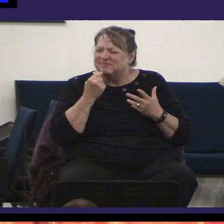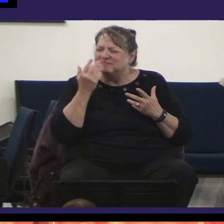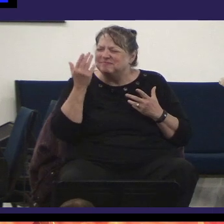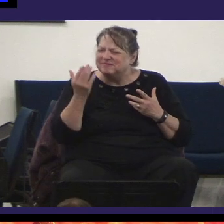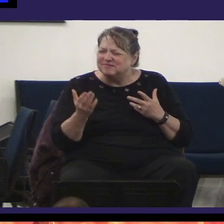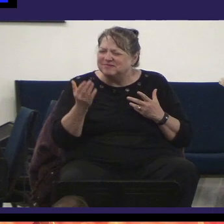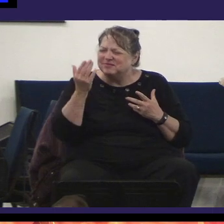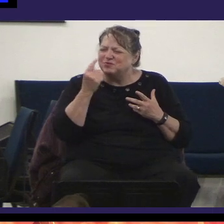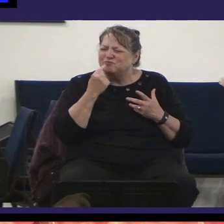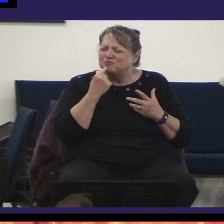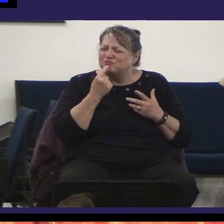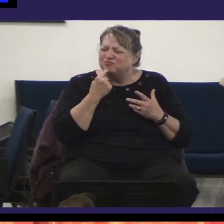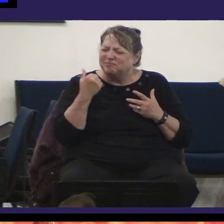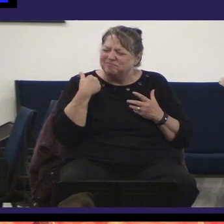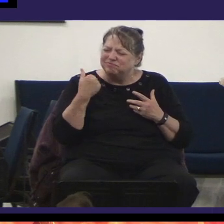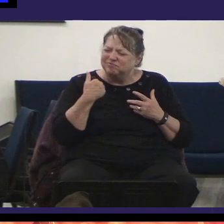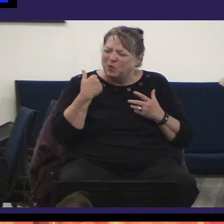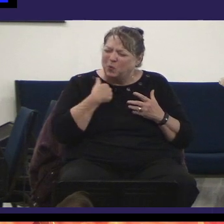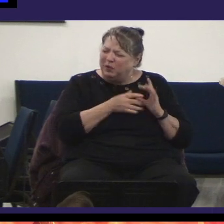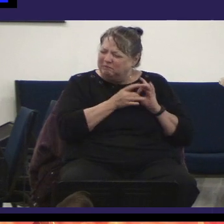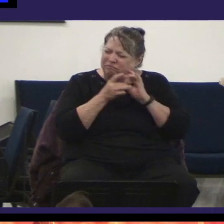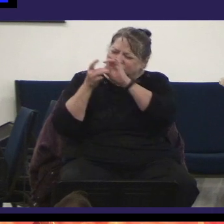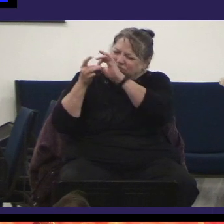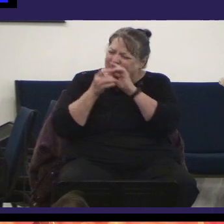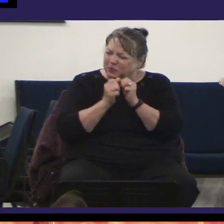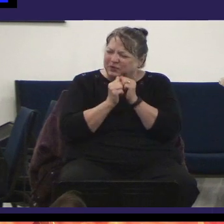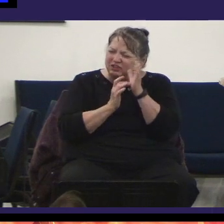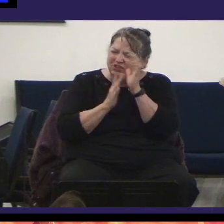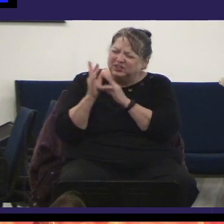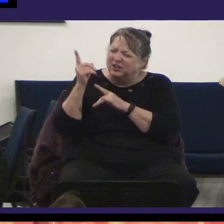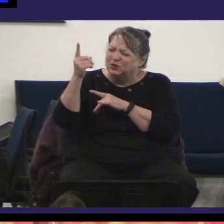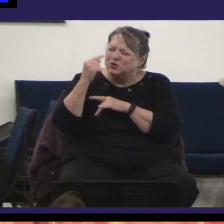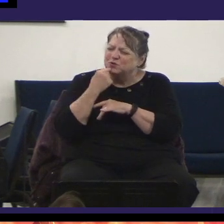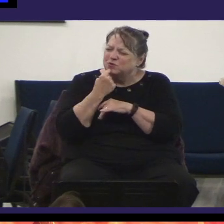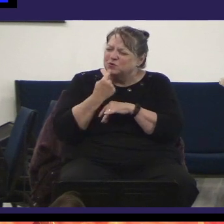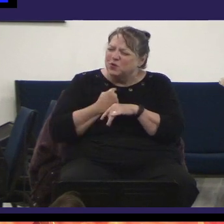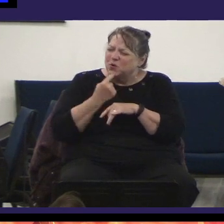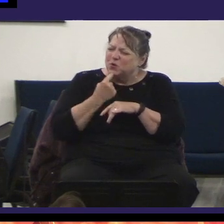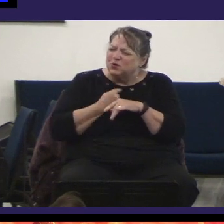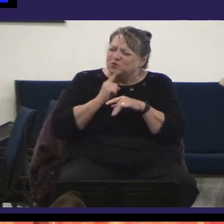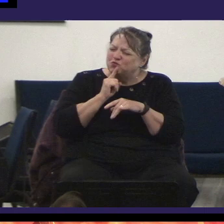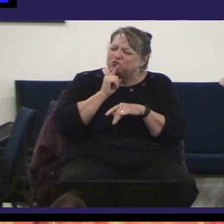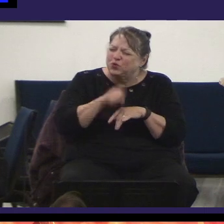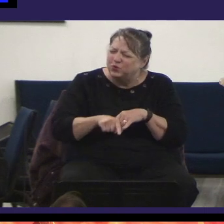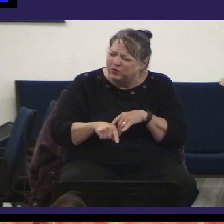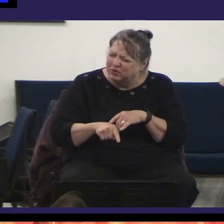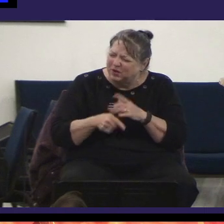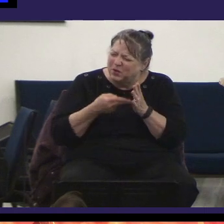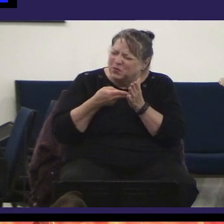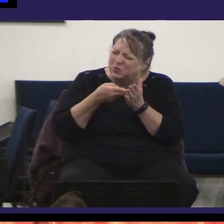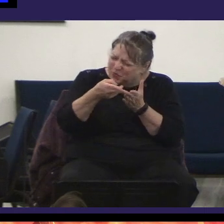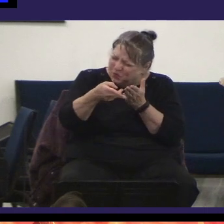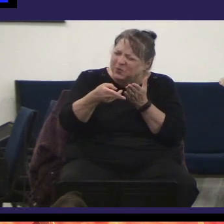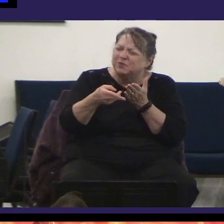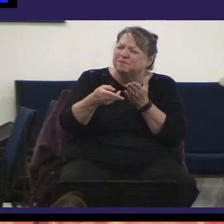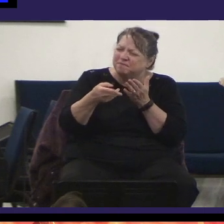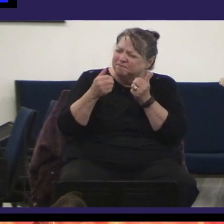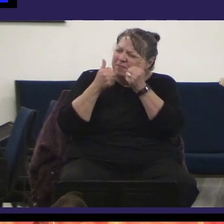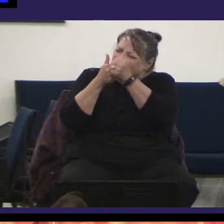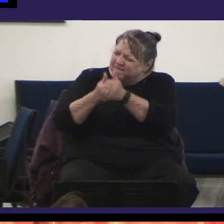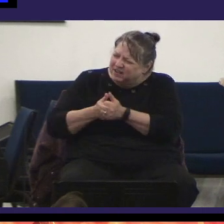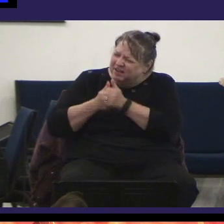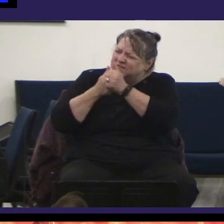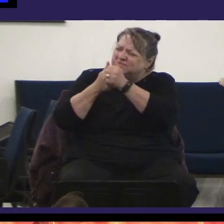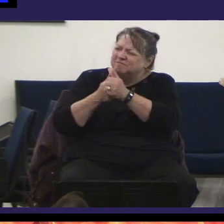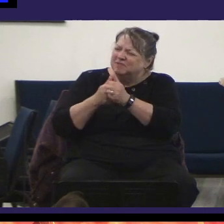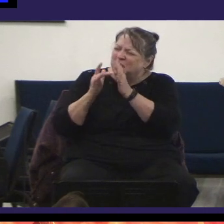You insist on reminding us of your word and your truth. You insist on quickening us to be in your word and to pray and to claim and